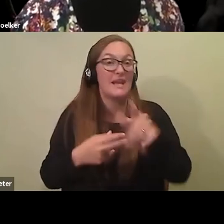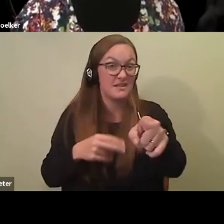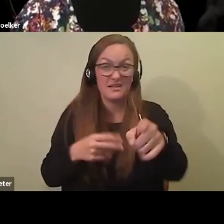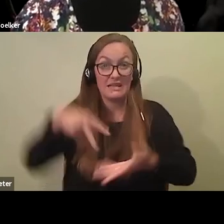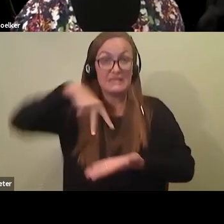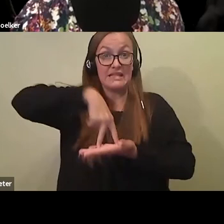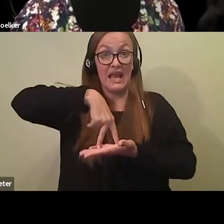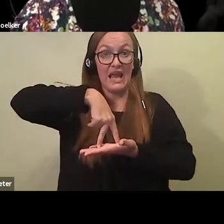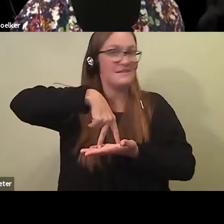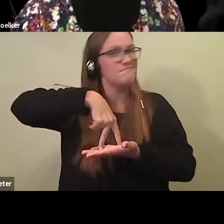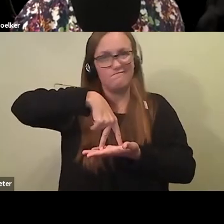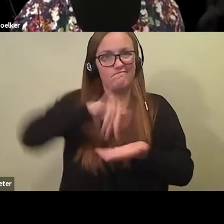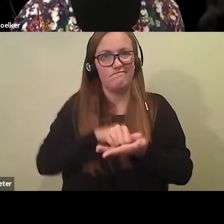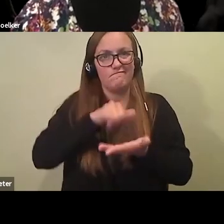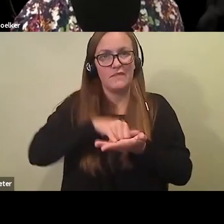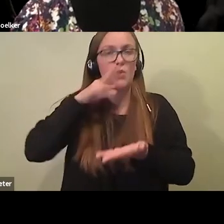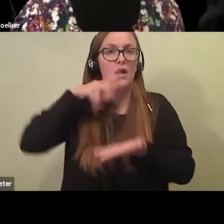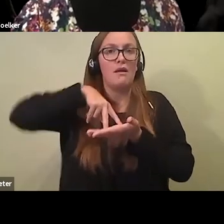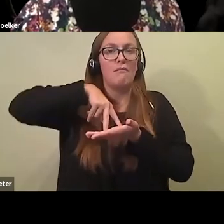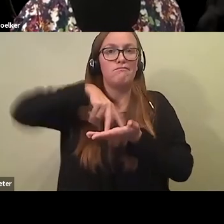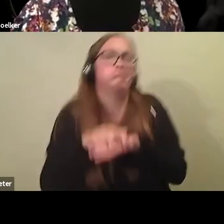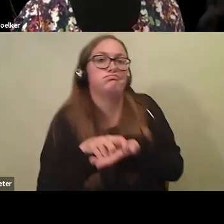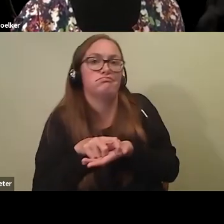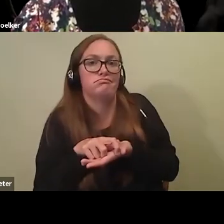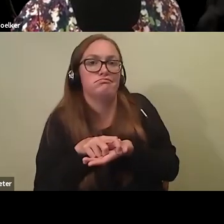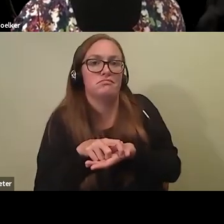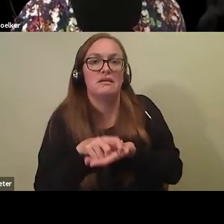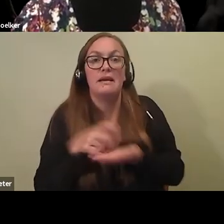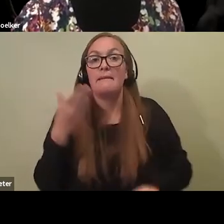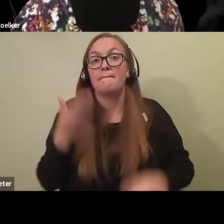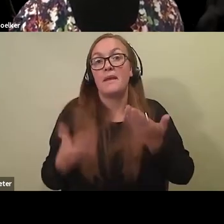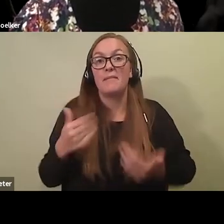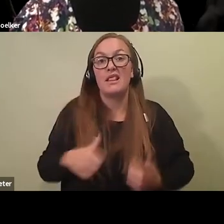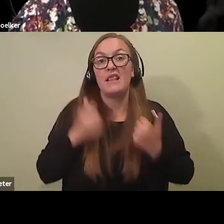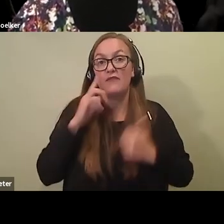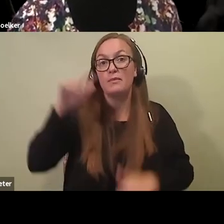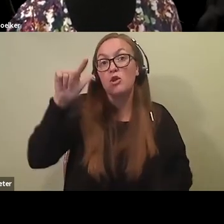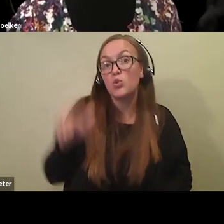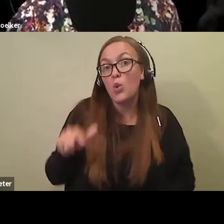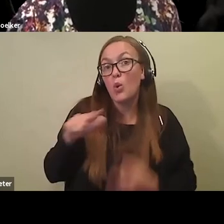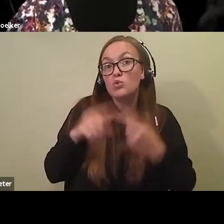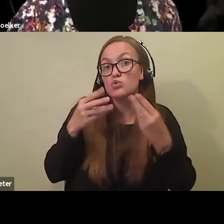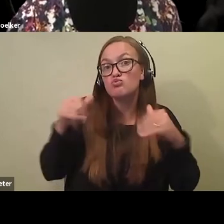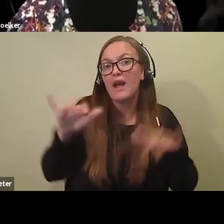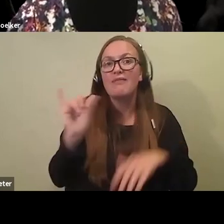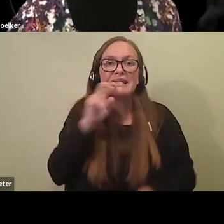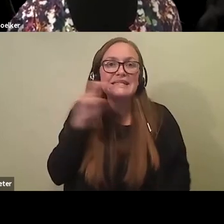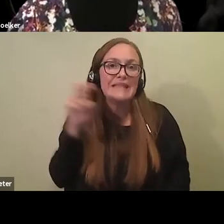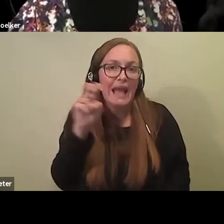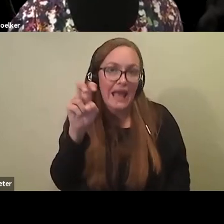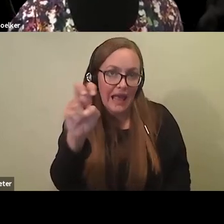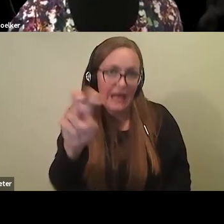perhaps not necessarily going to be the case. Perhaps life would be more sort of lower to the ground, more snake-like due to this heightened